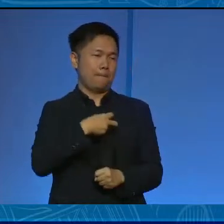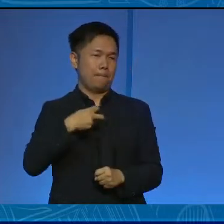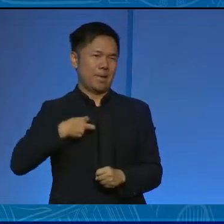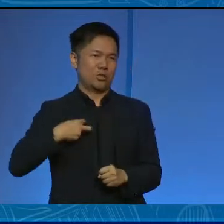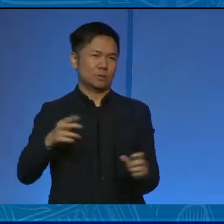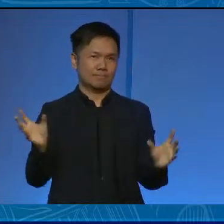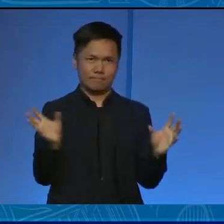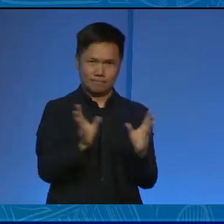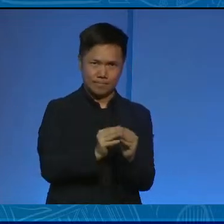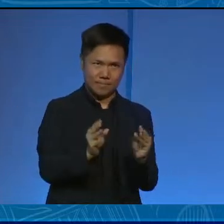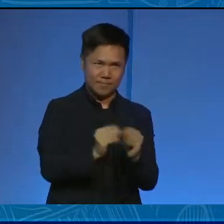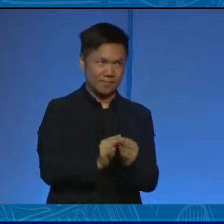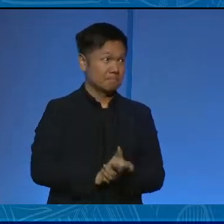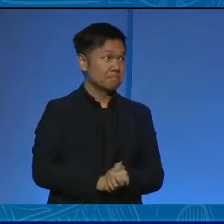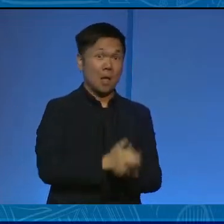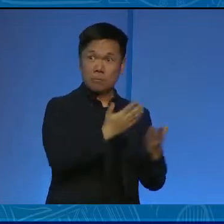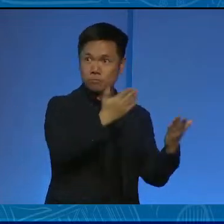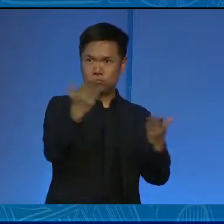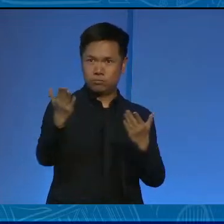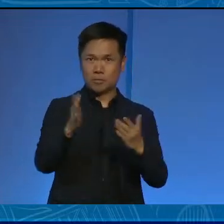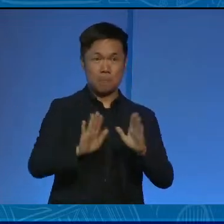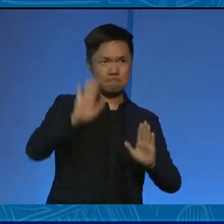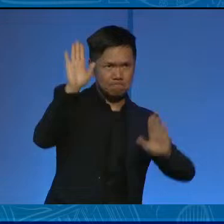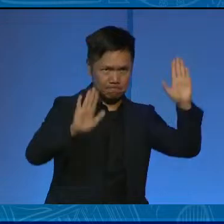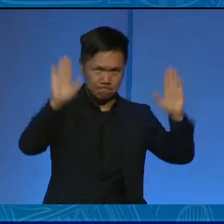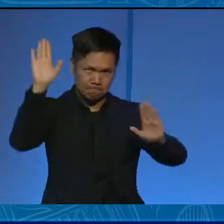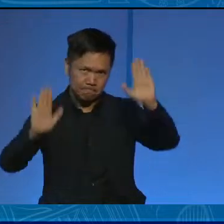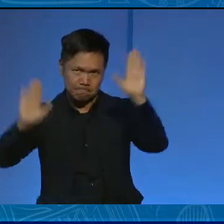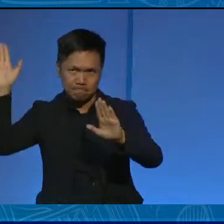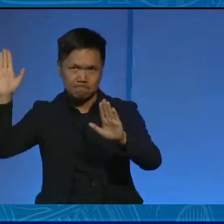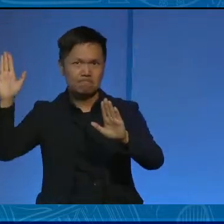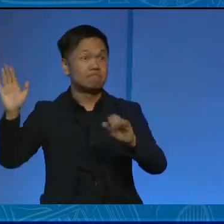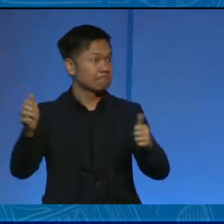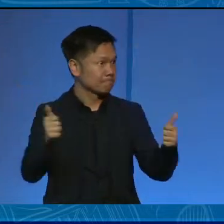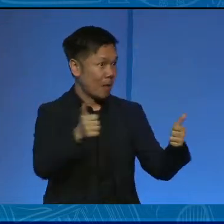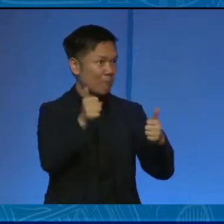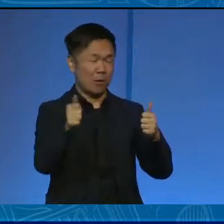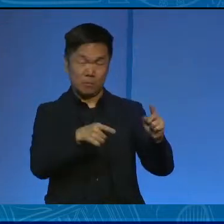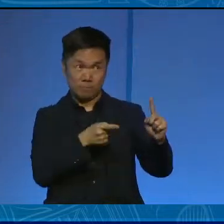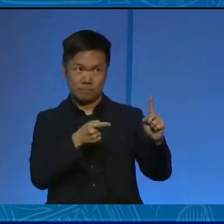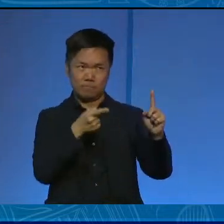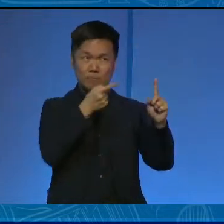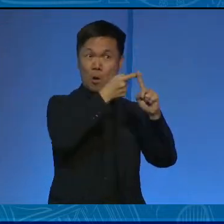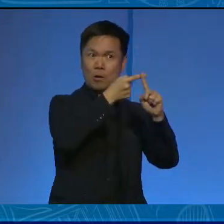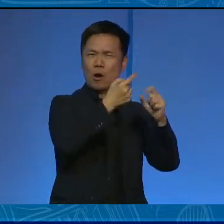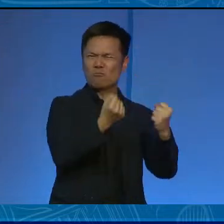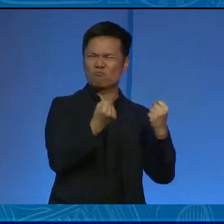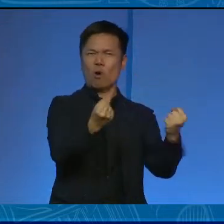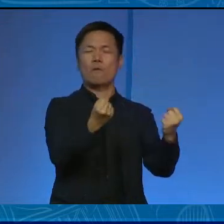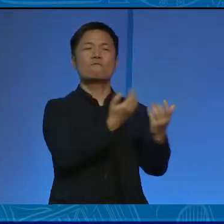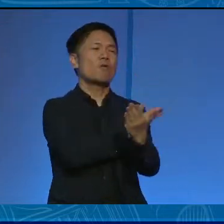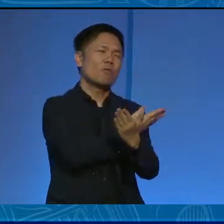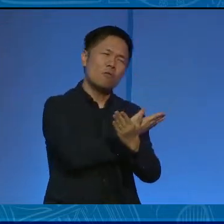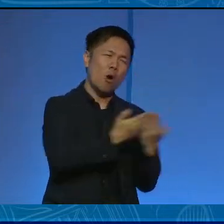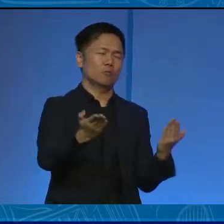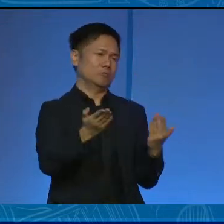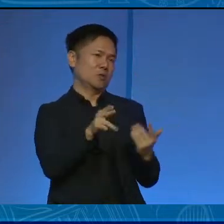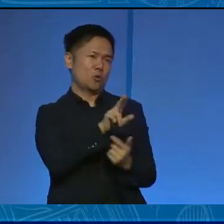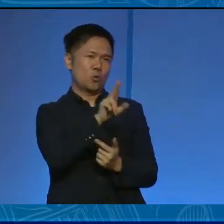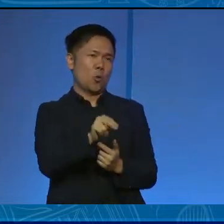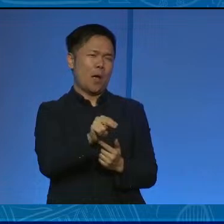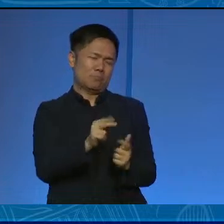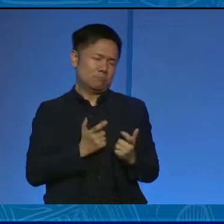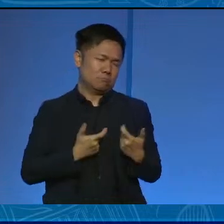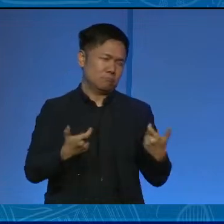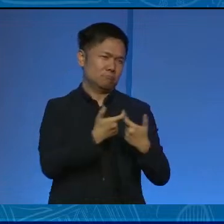will make your voices heard at these platforms so we can integrate resilience building into all future development programs. With